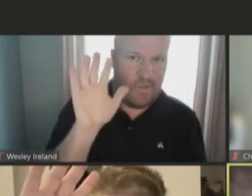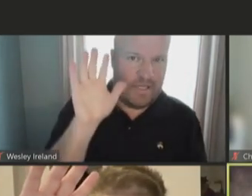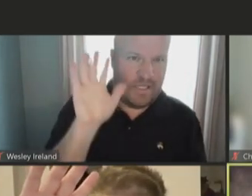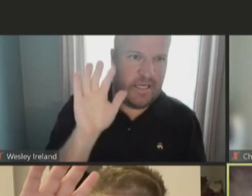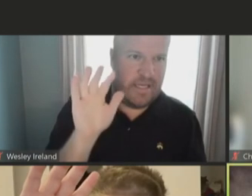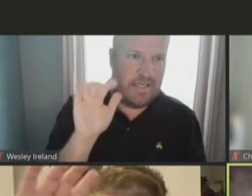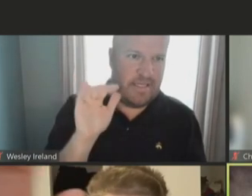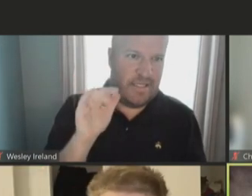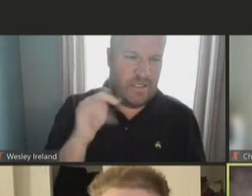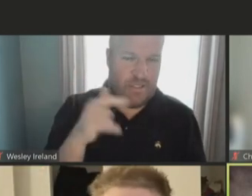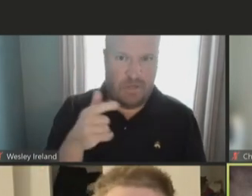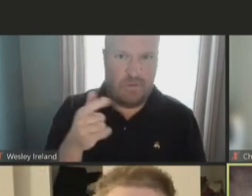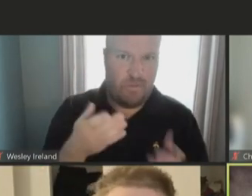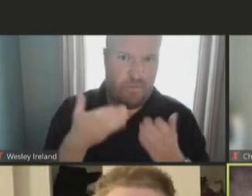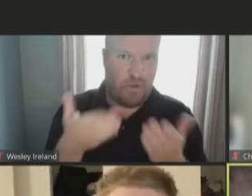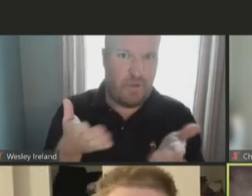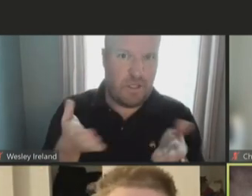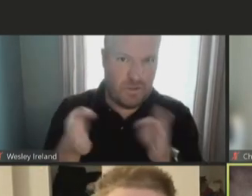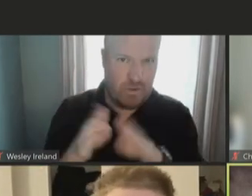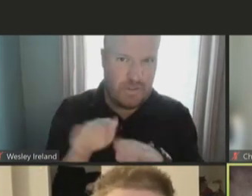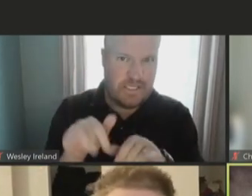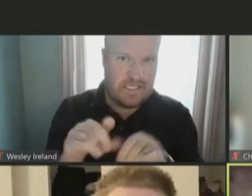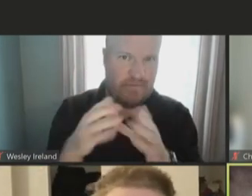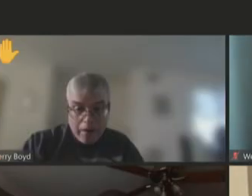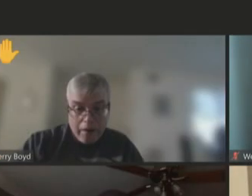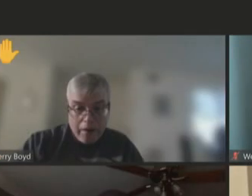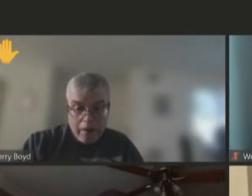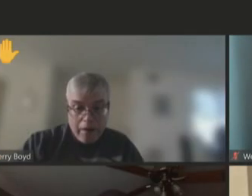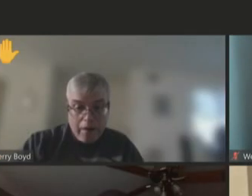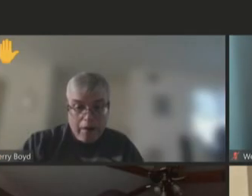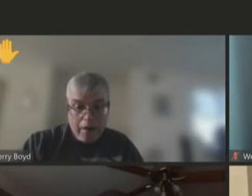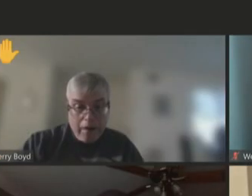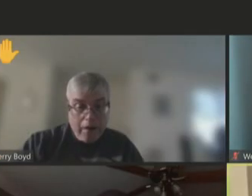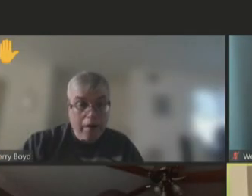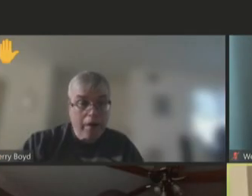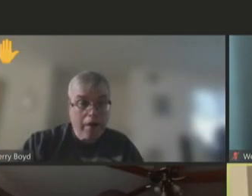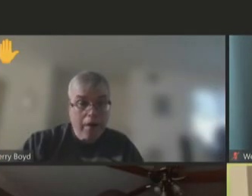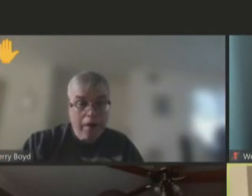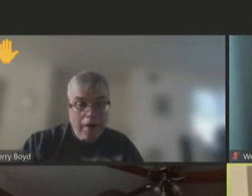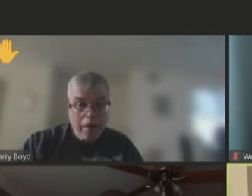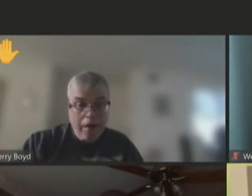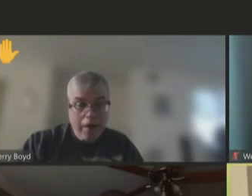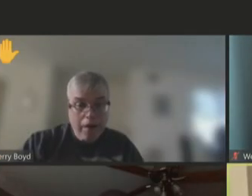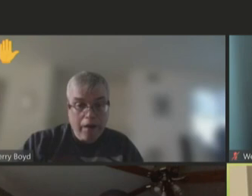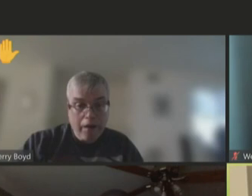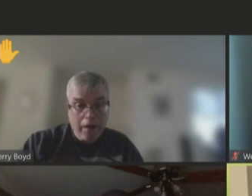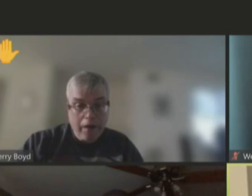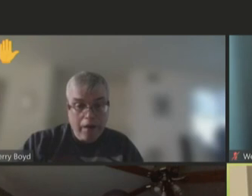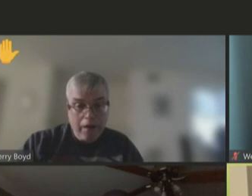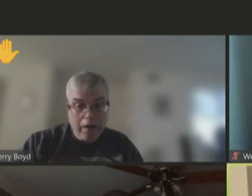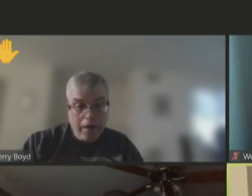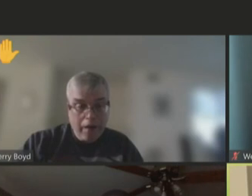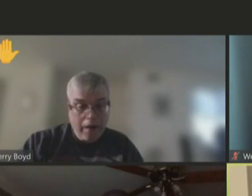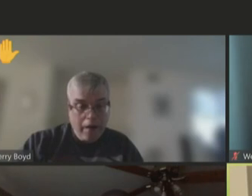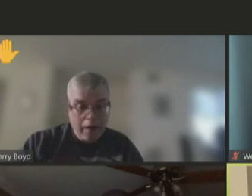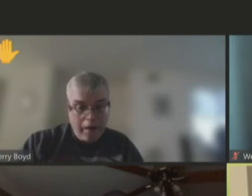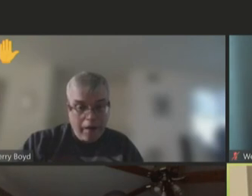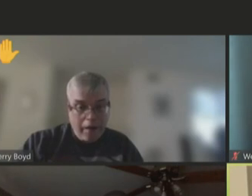Olivia, I see your hand raised. Are you making the motion? I make a motion to adjourn the meeting.